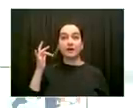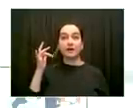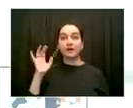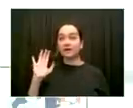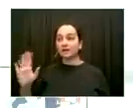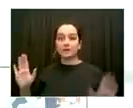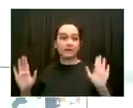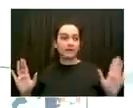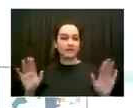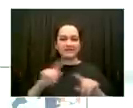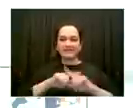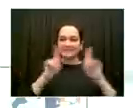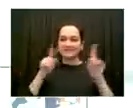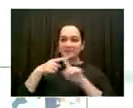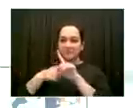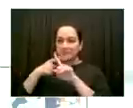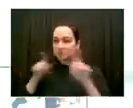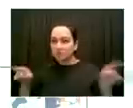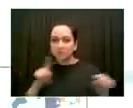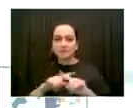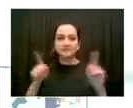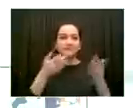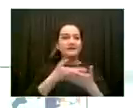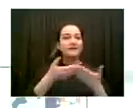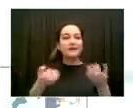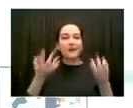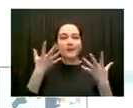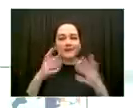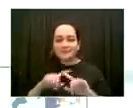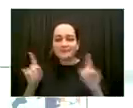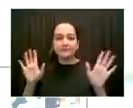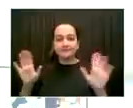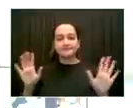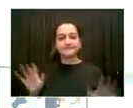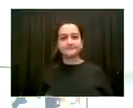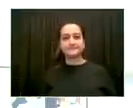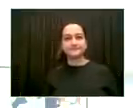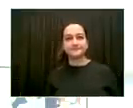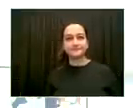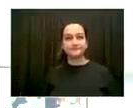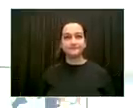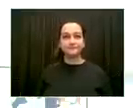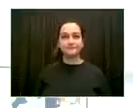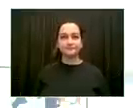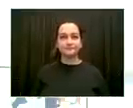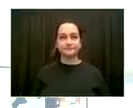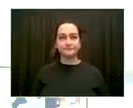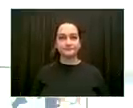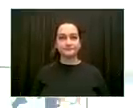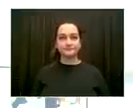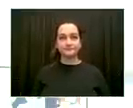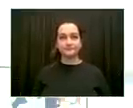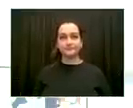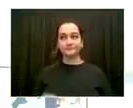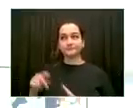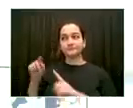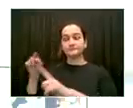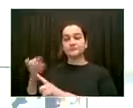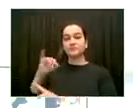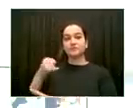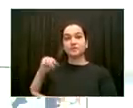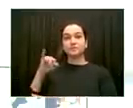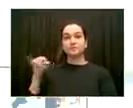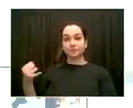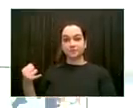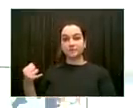next week, we expect about 71,000 doses total. As the mayor mentioned, we think that through